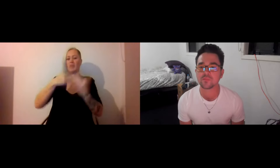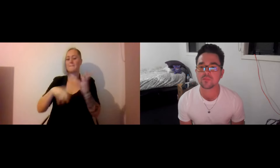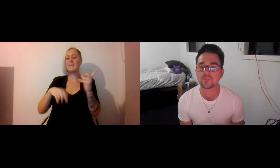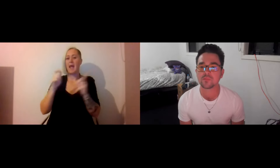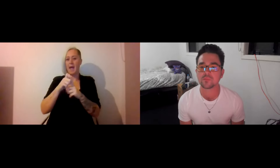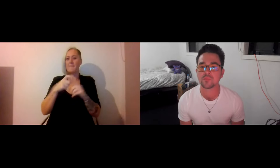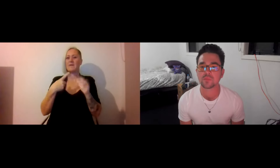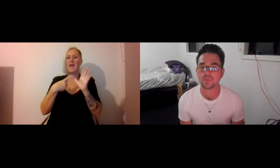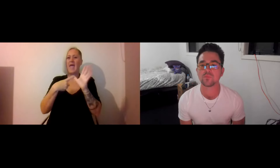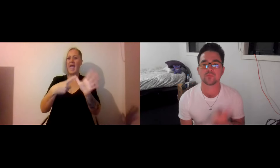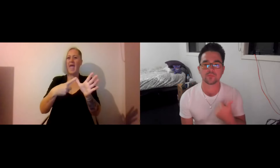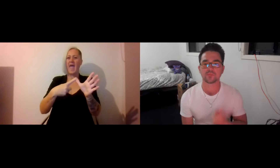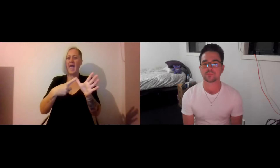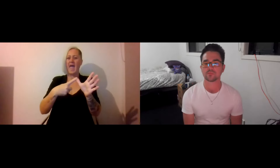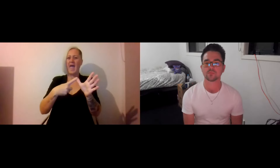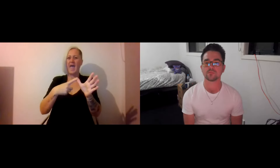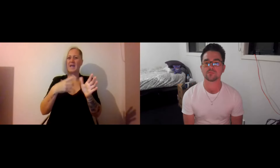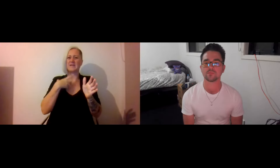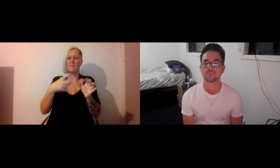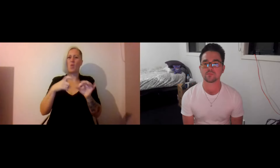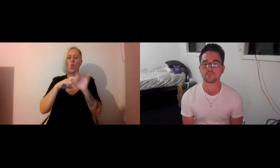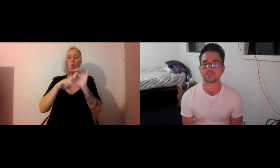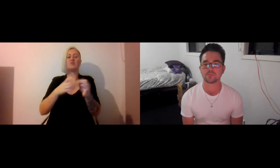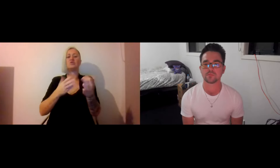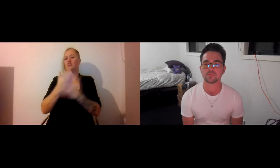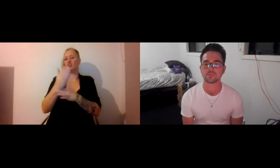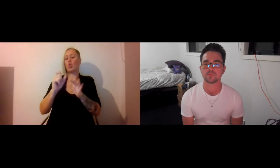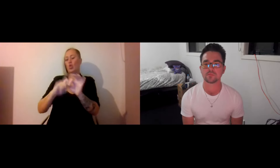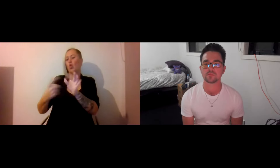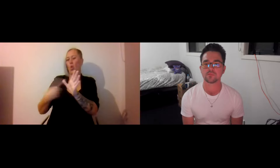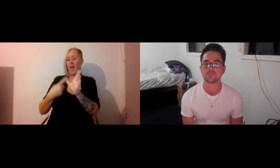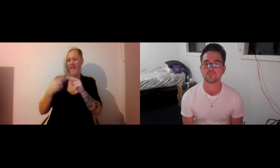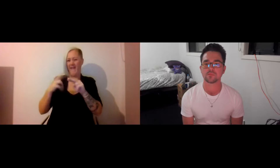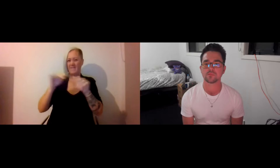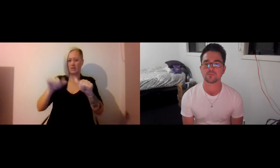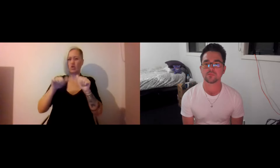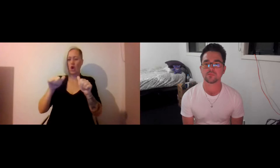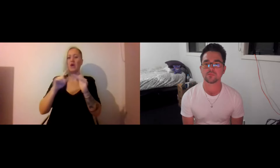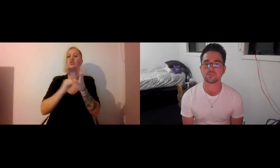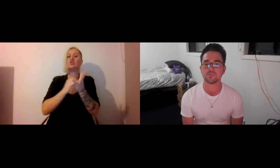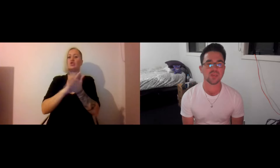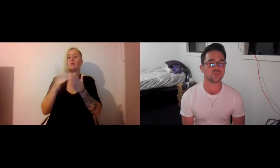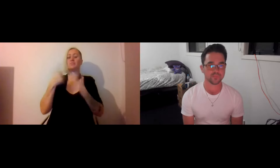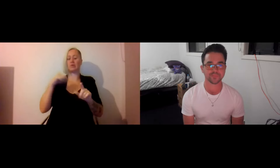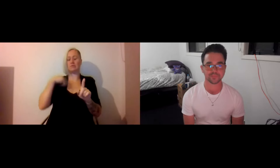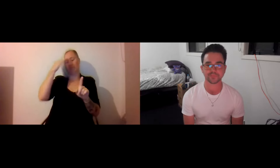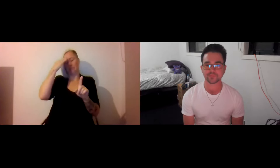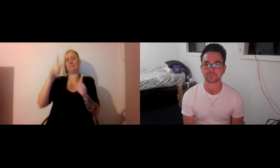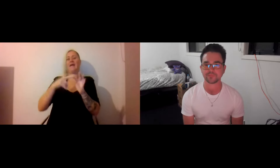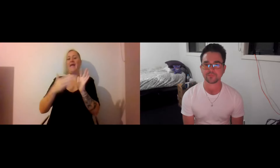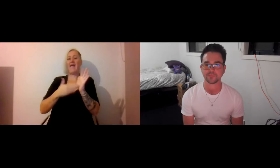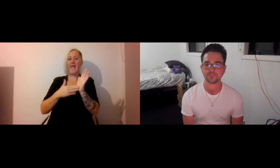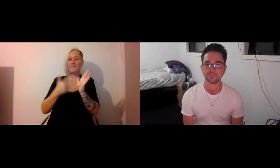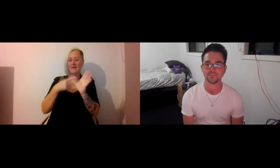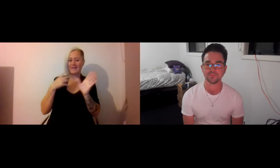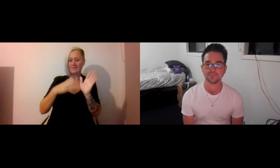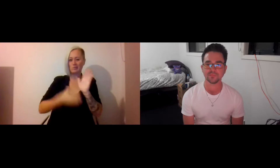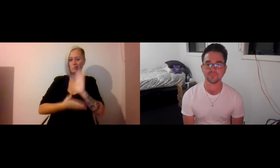answer the rest of the questions through the Q&A, if that's okay. Josh, just because I'm mindful that Emma might have to head off